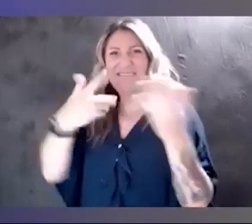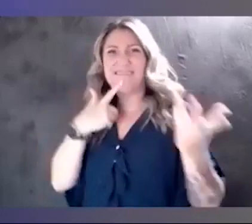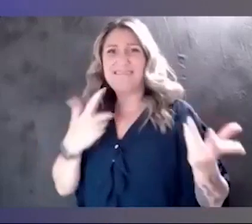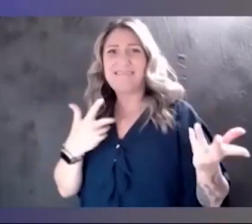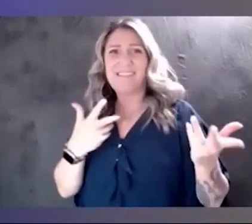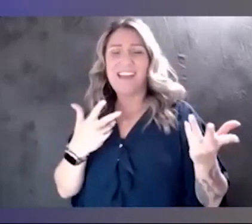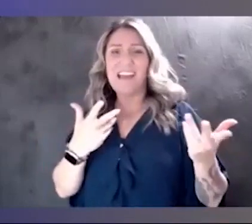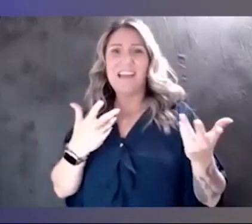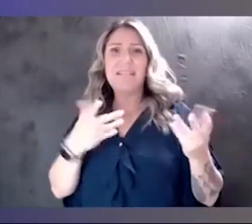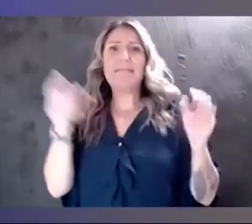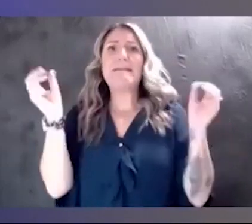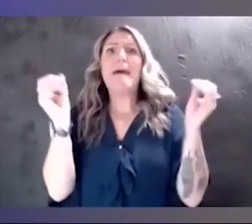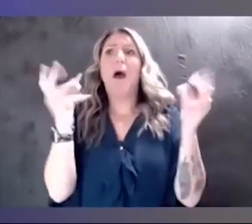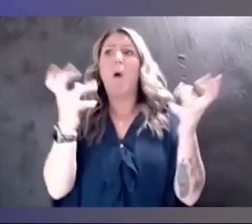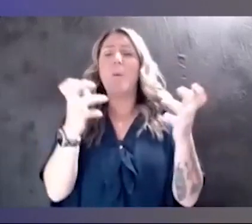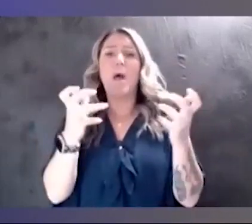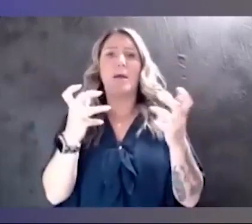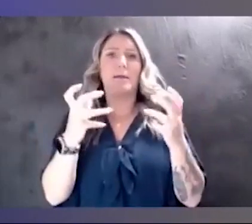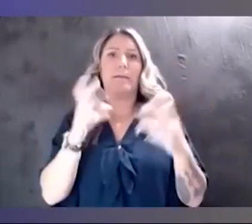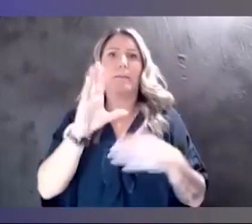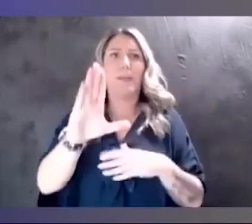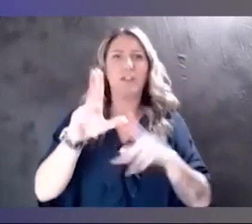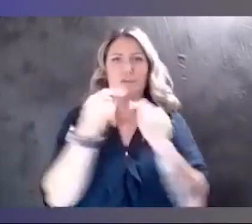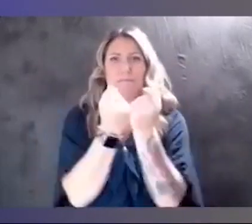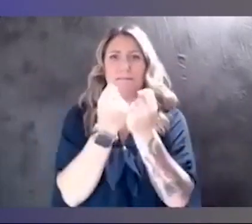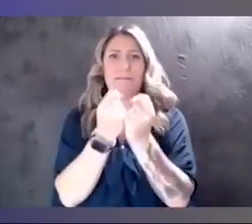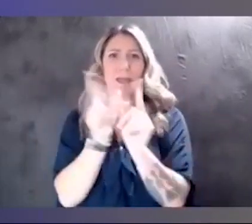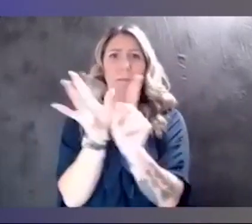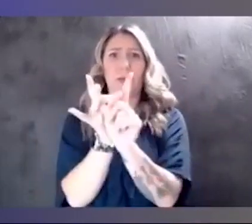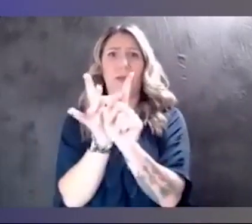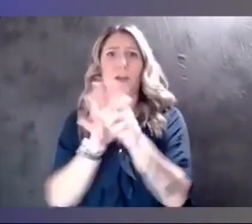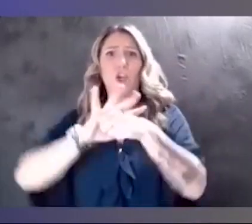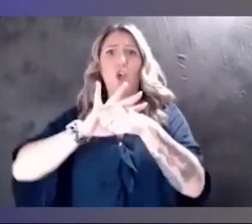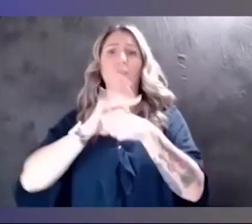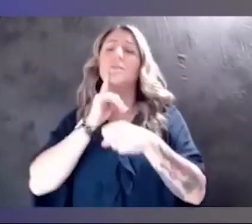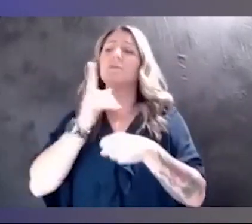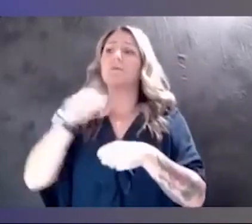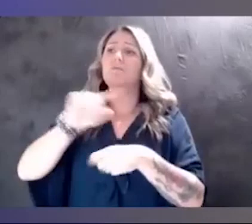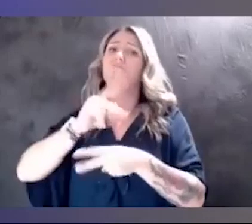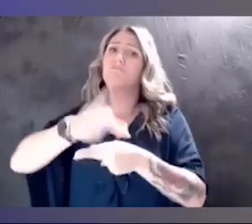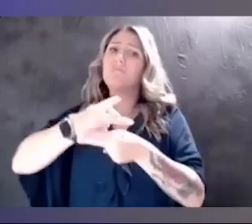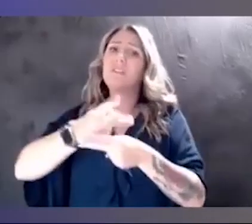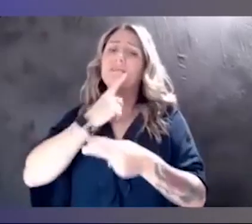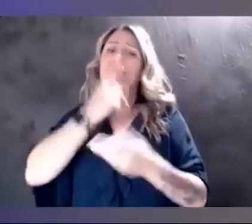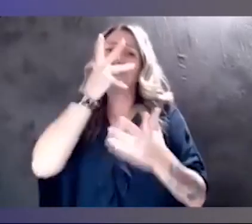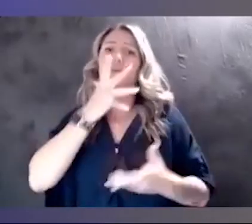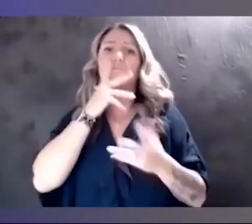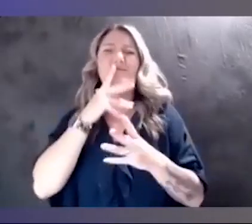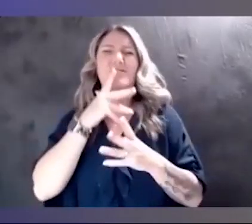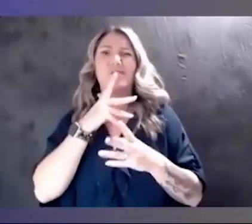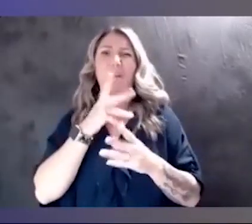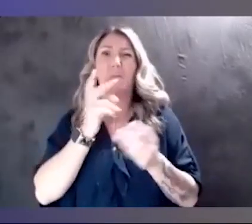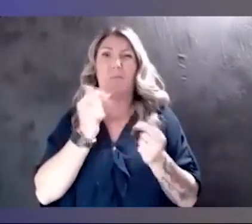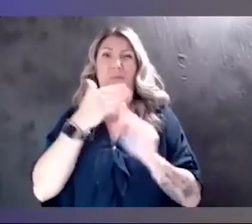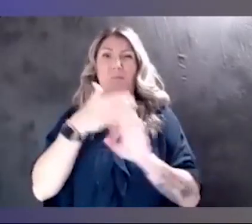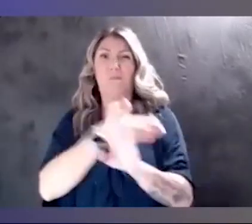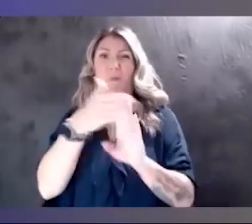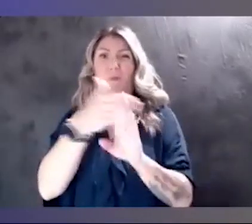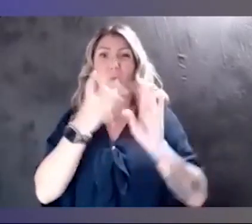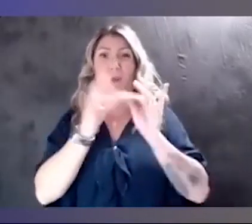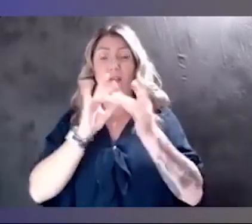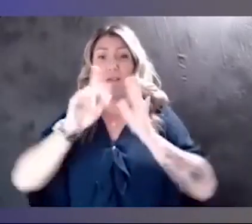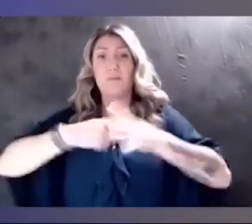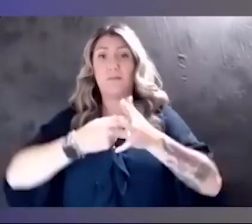to get COVID, so they're being extremely cautious. So it's unfortunate that it happens right before the Olympics start. But this will not be the